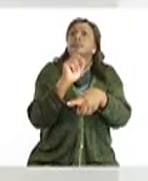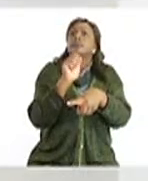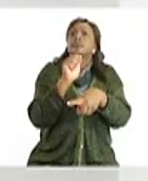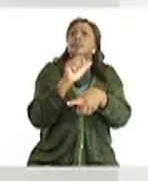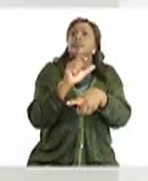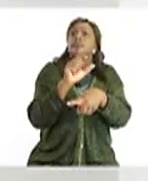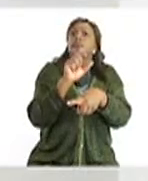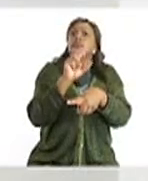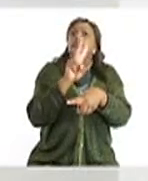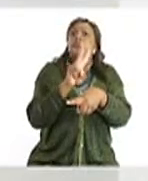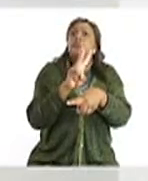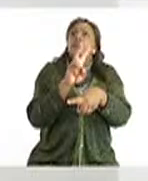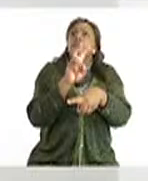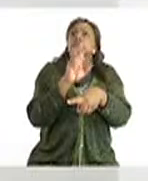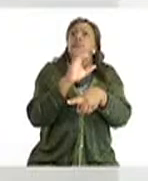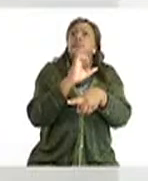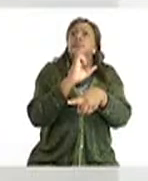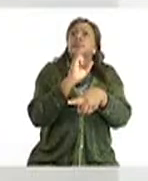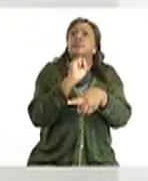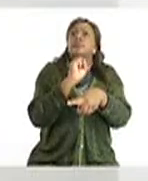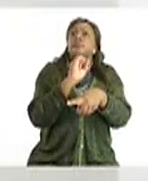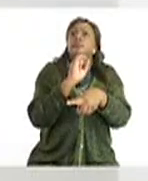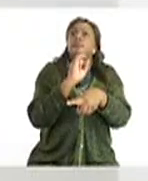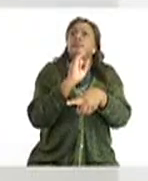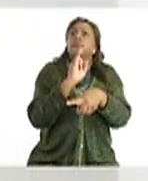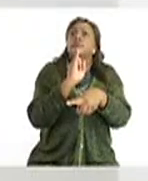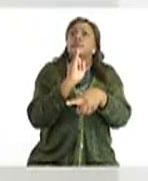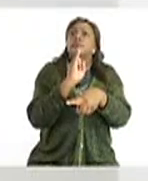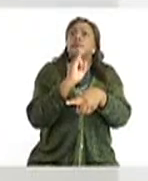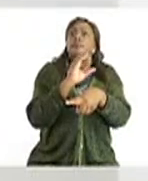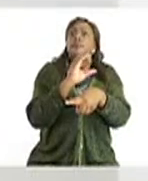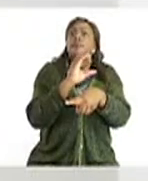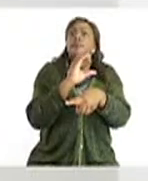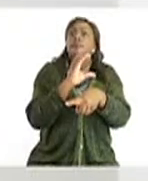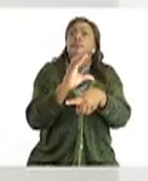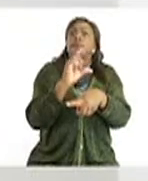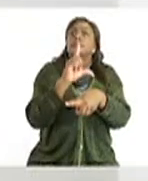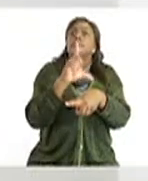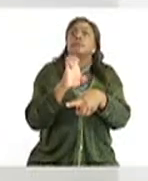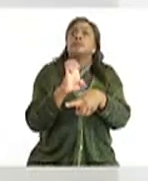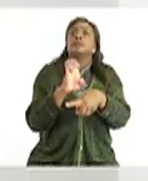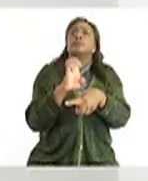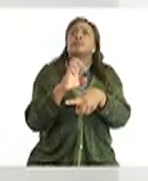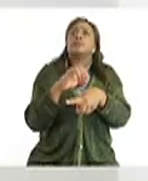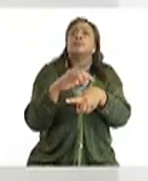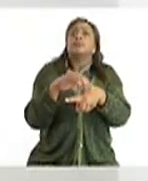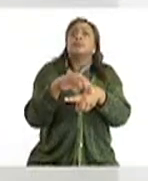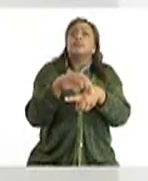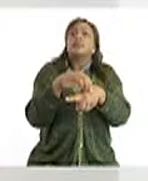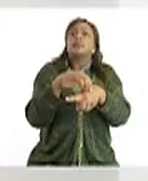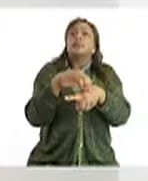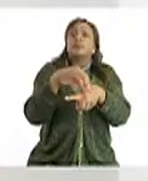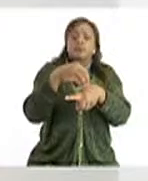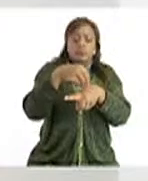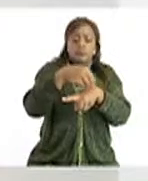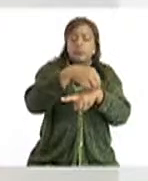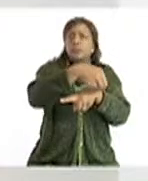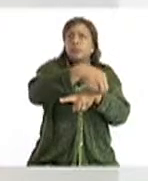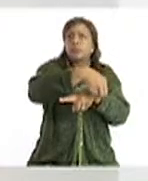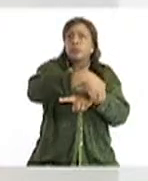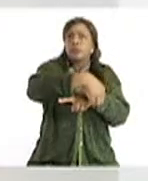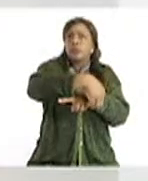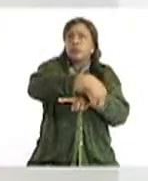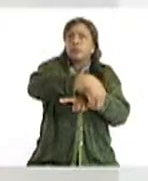And from the seminal vessel, there's another structure where it goes into called the prostate